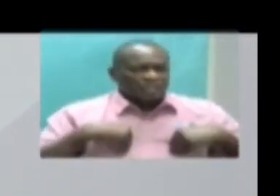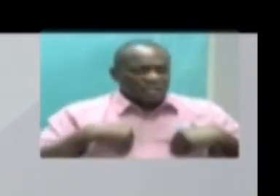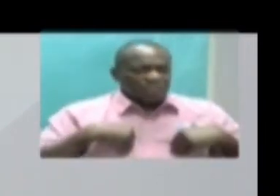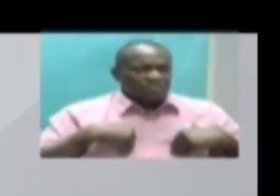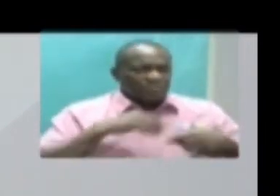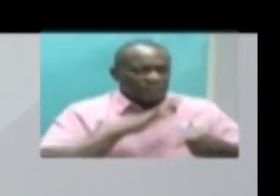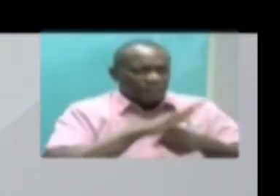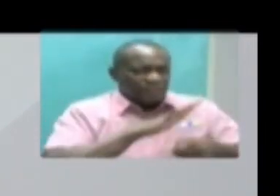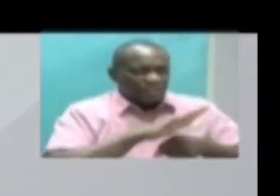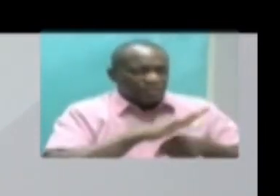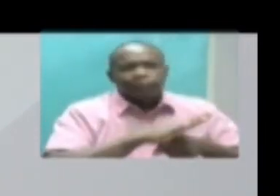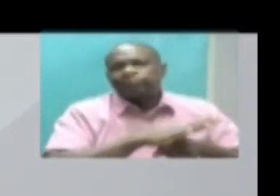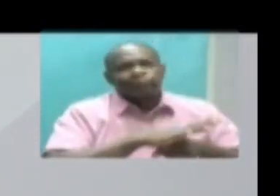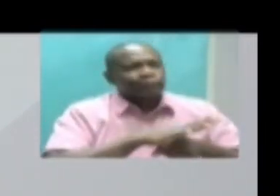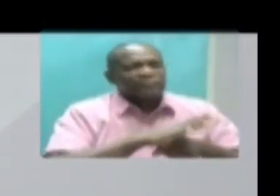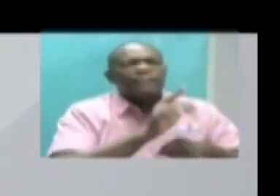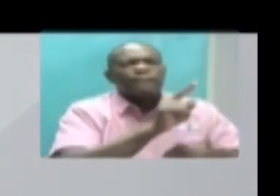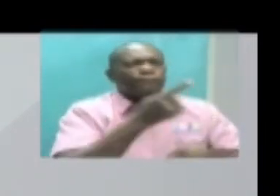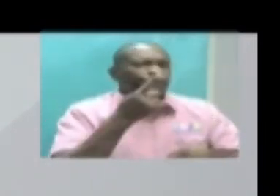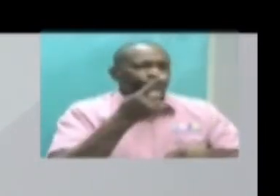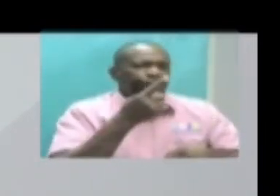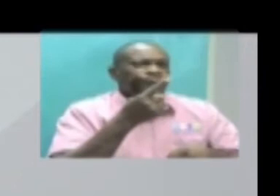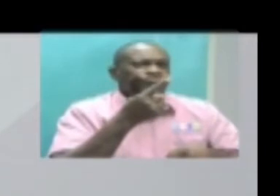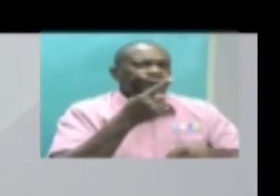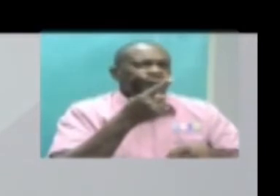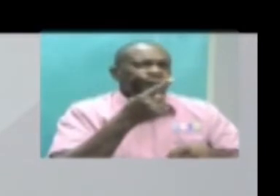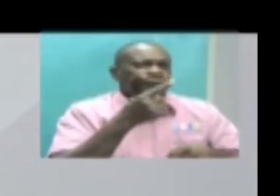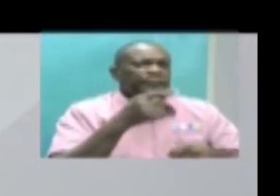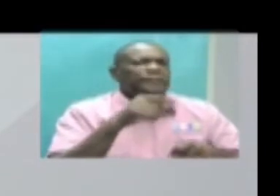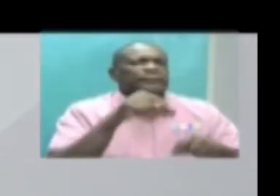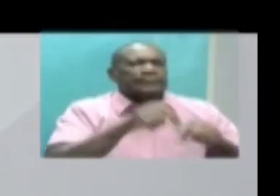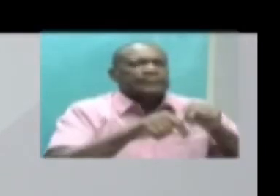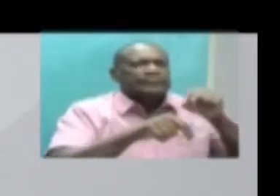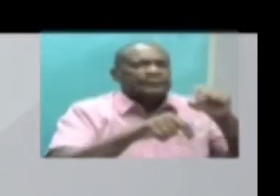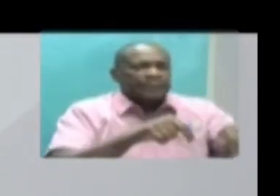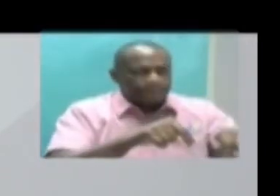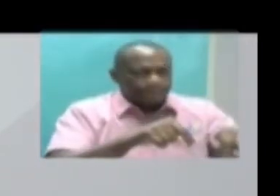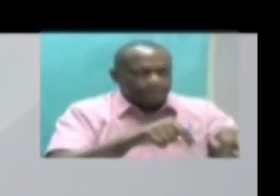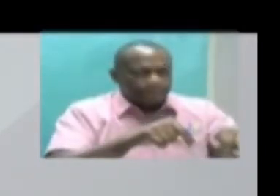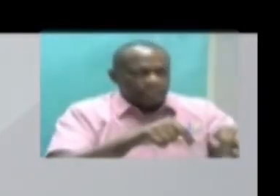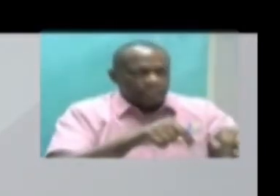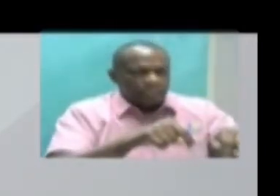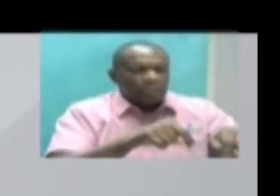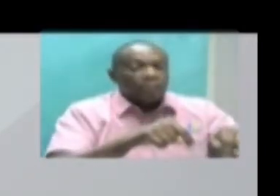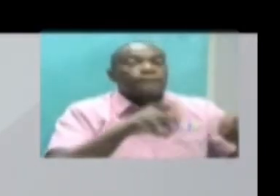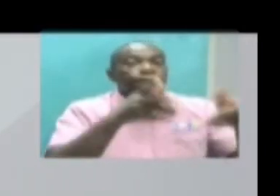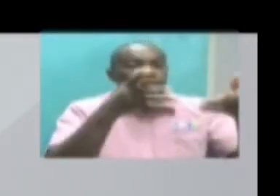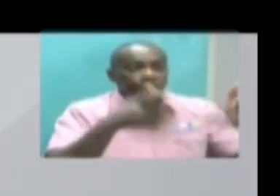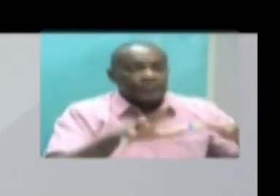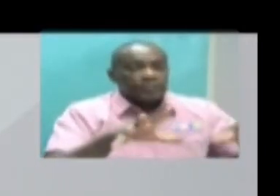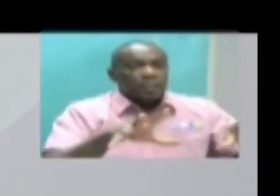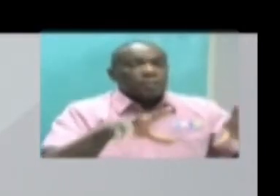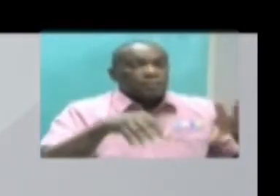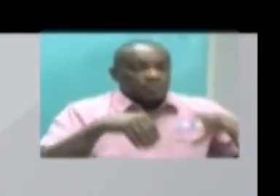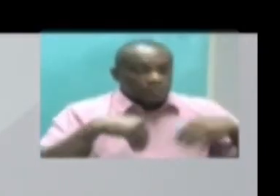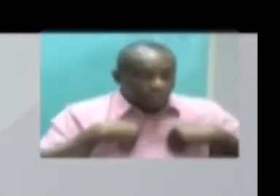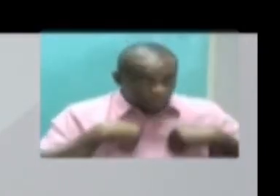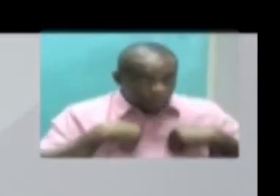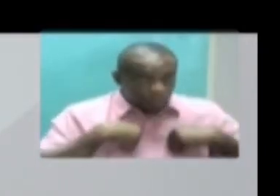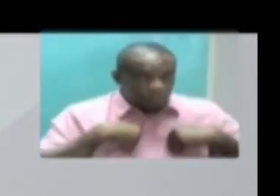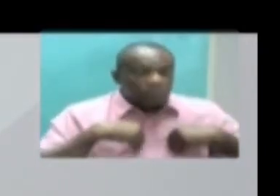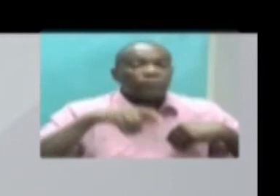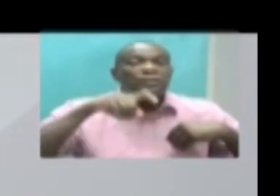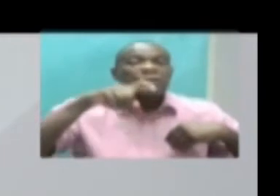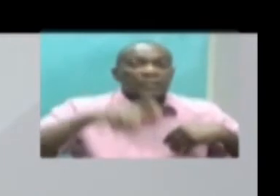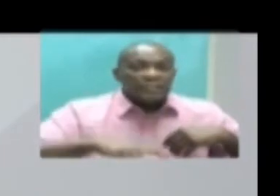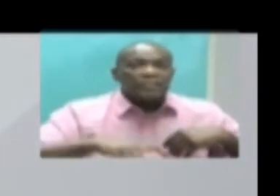are you going to do with that acceptance? So it's not just hearing that there's a change, it's now how